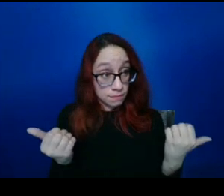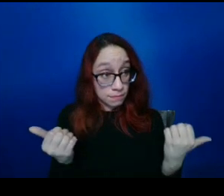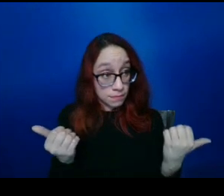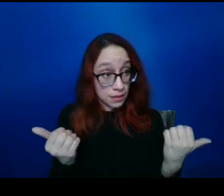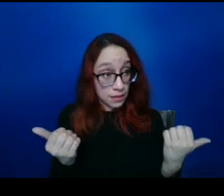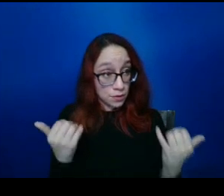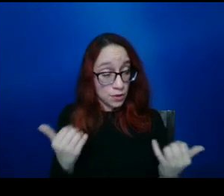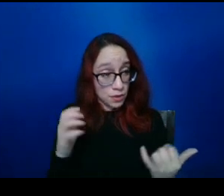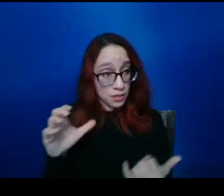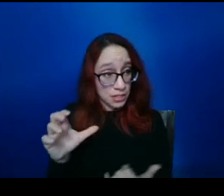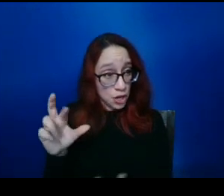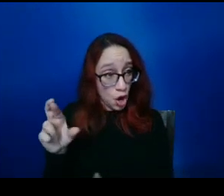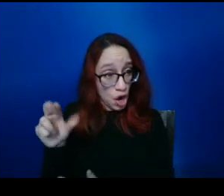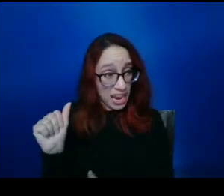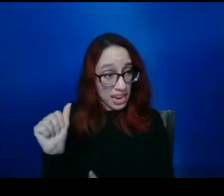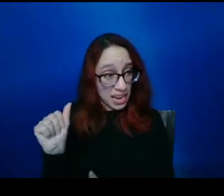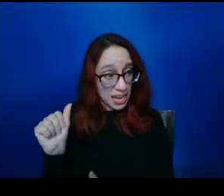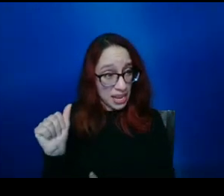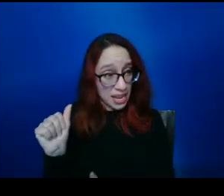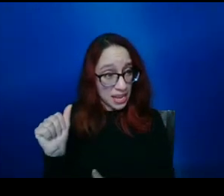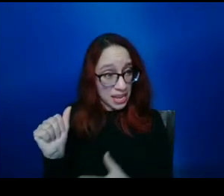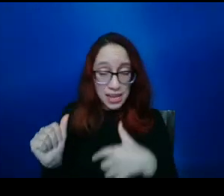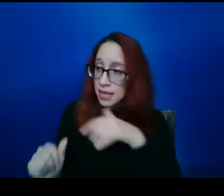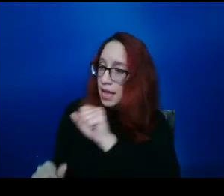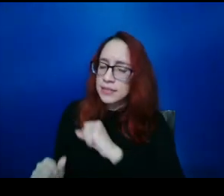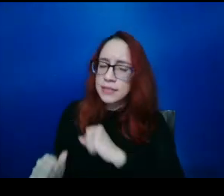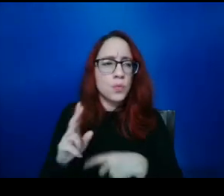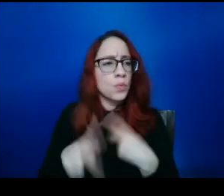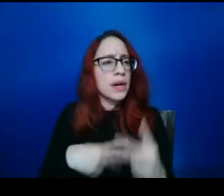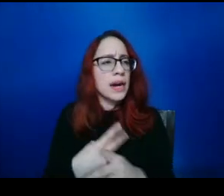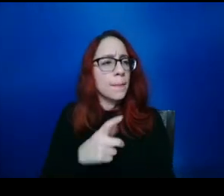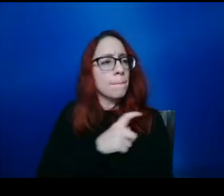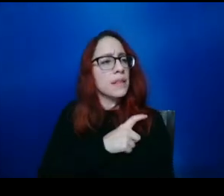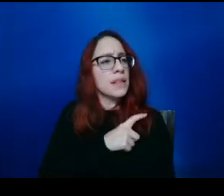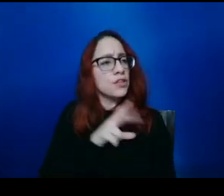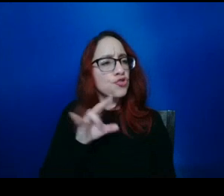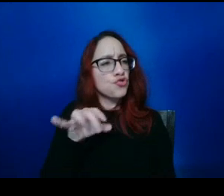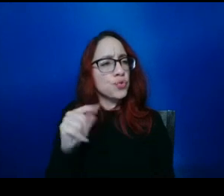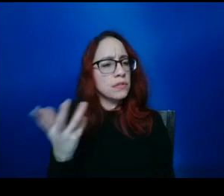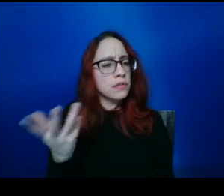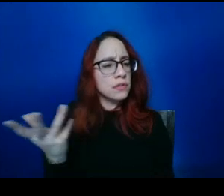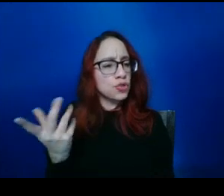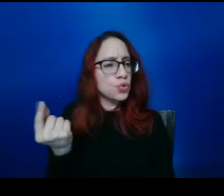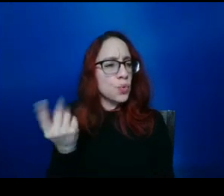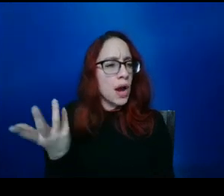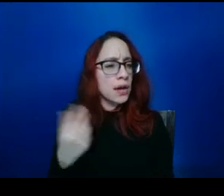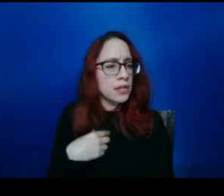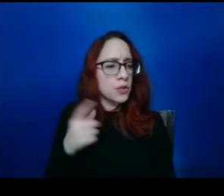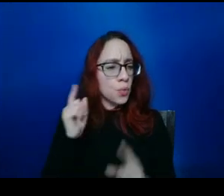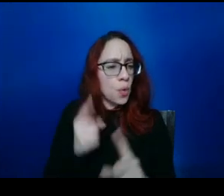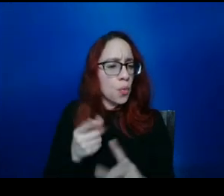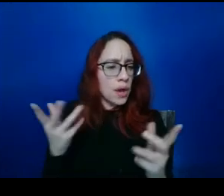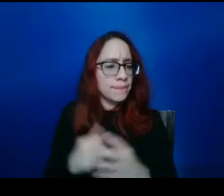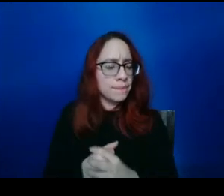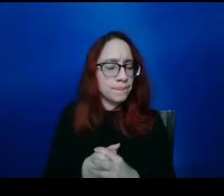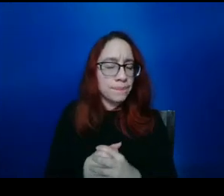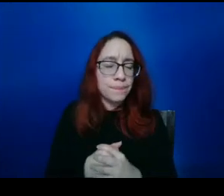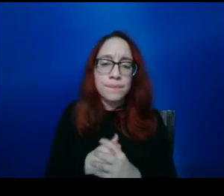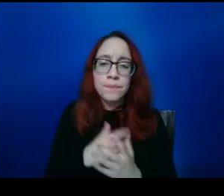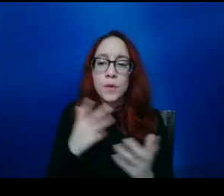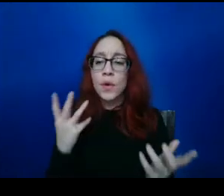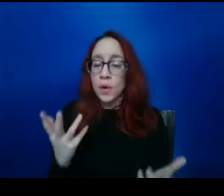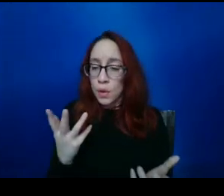currently the CRA? Yes. What kind of police unit were you thinking of? So I think to do what goals? Right.